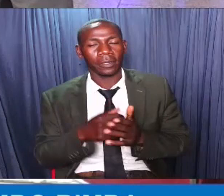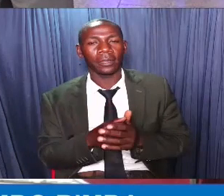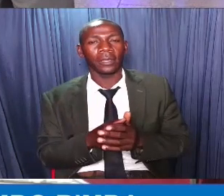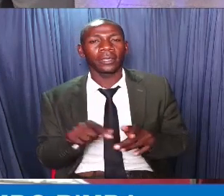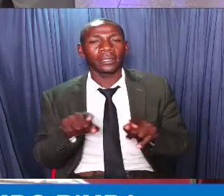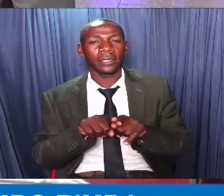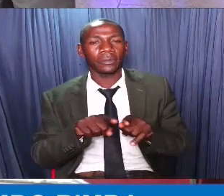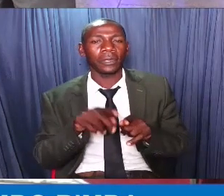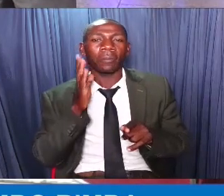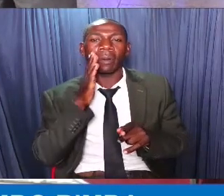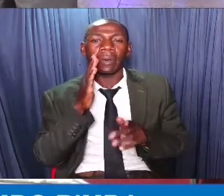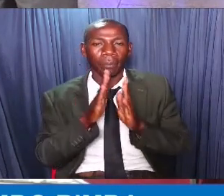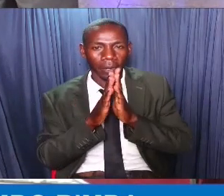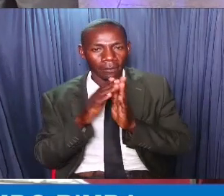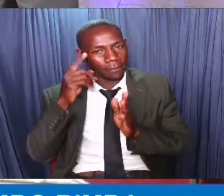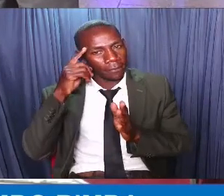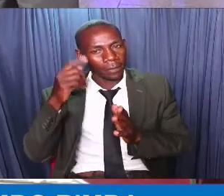mama yangu pia. And my mother too.